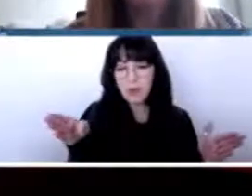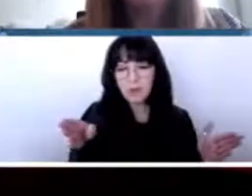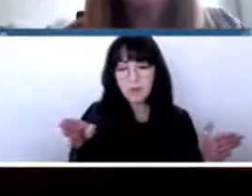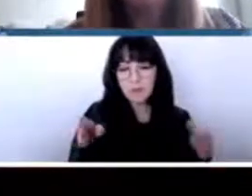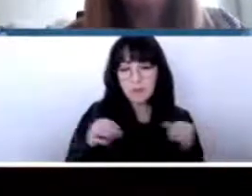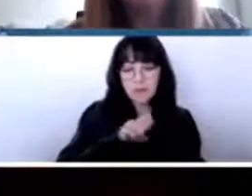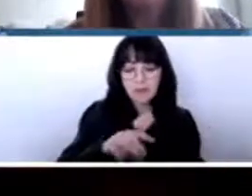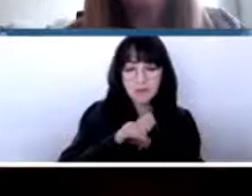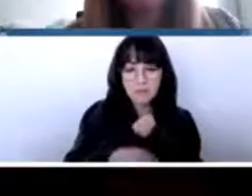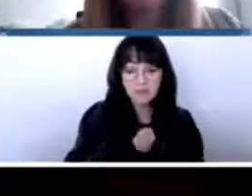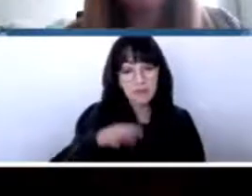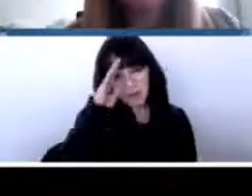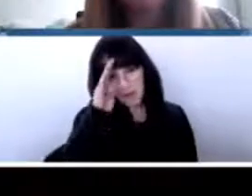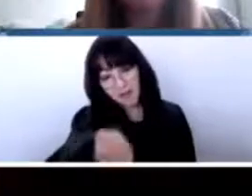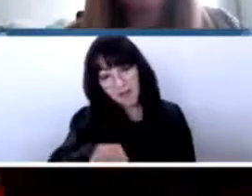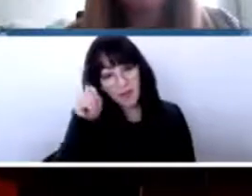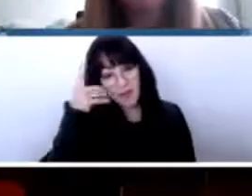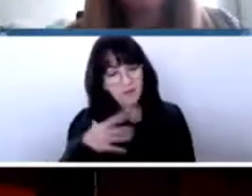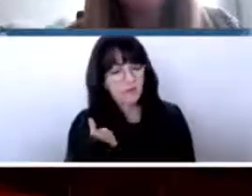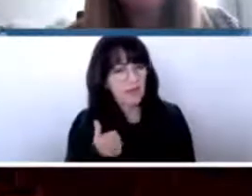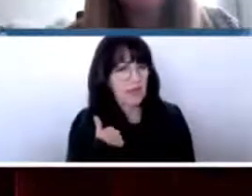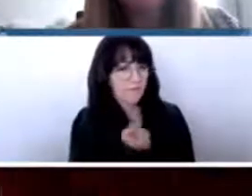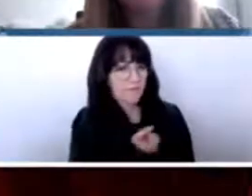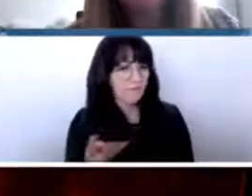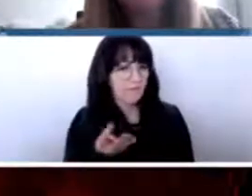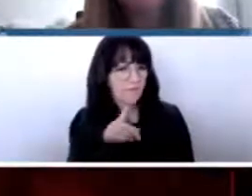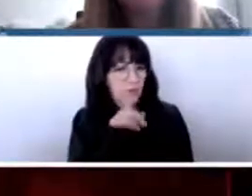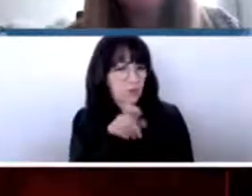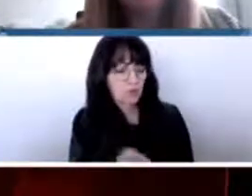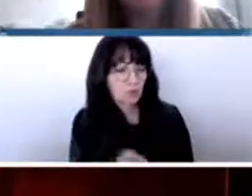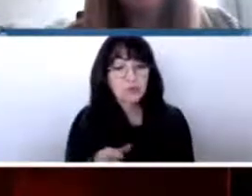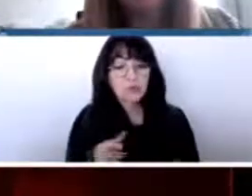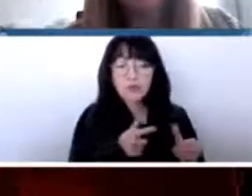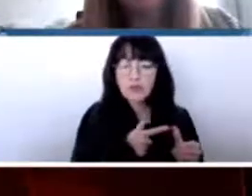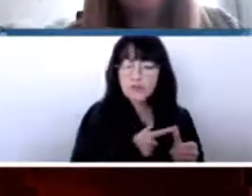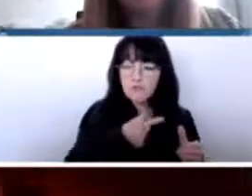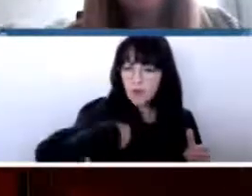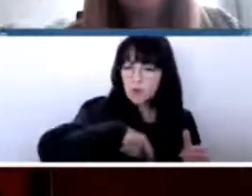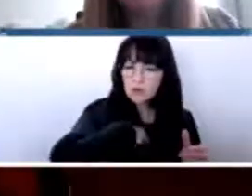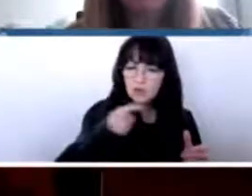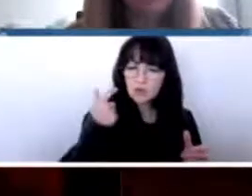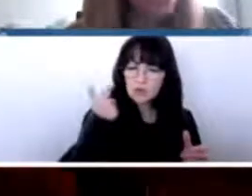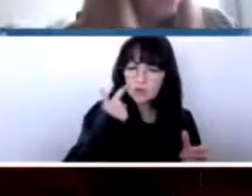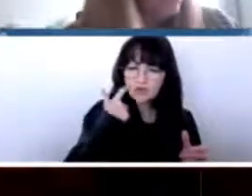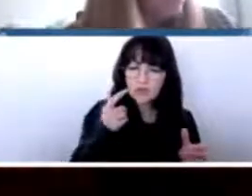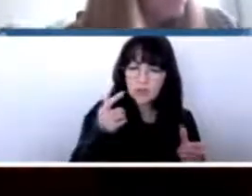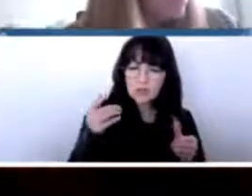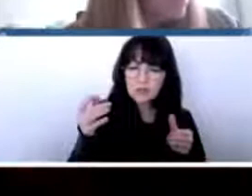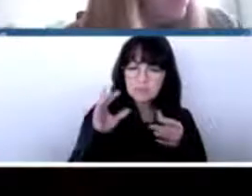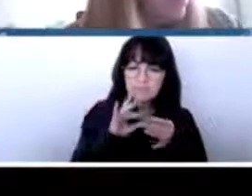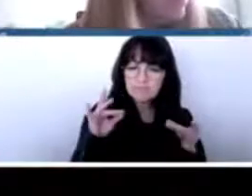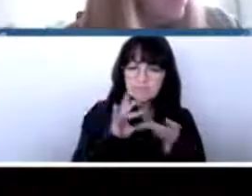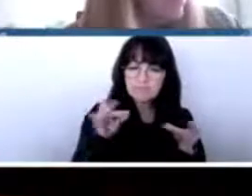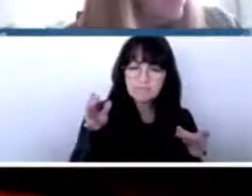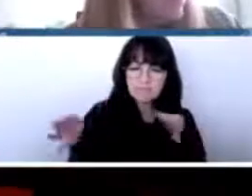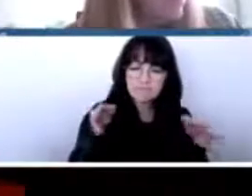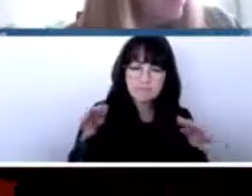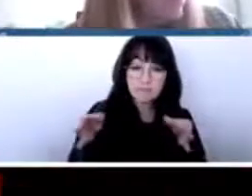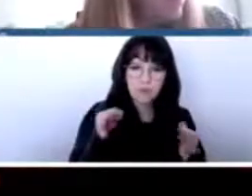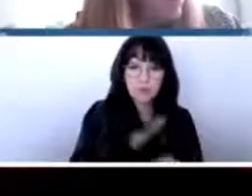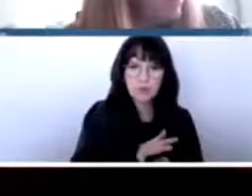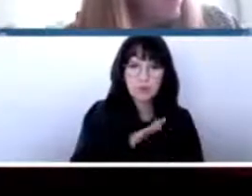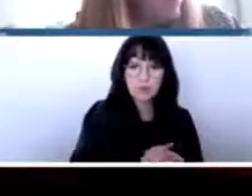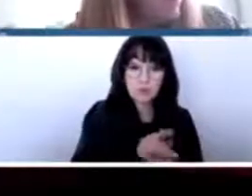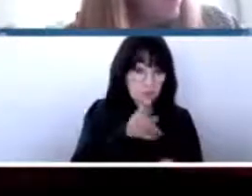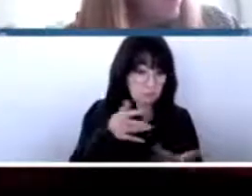Hi there, Governor. I have a couple of questions. The first one, we talked a little bit about schools, and I'm just wondering if you're concerned about